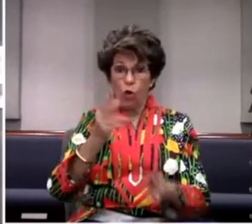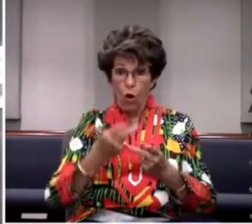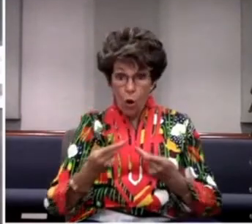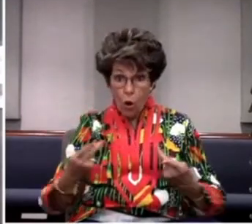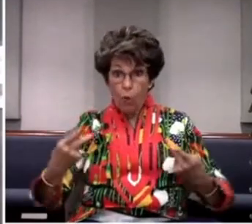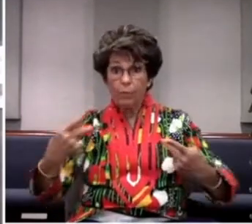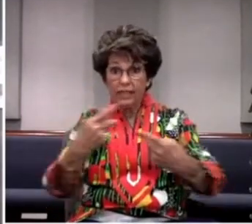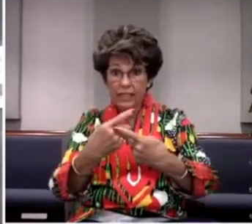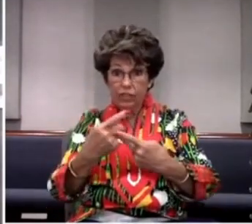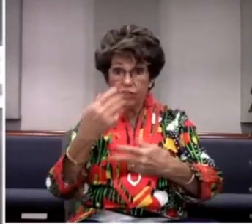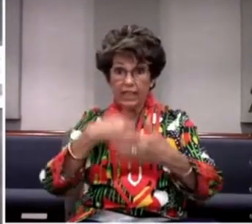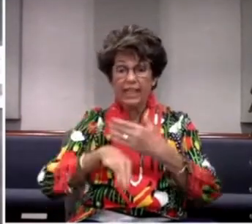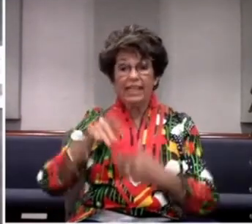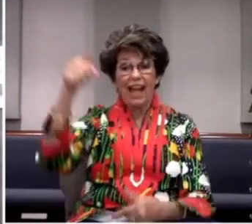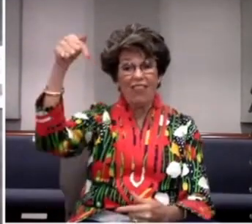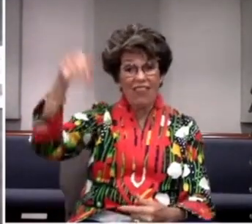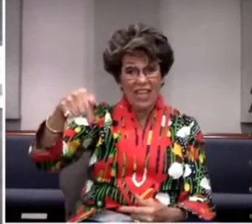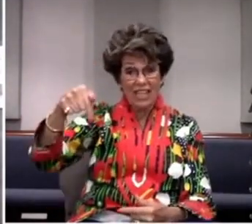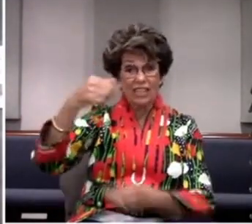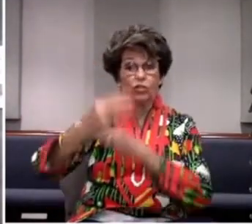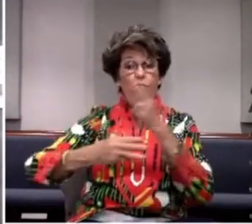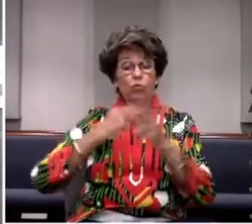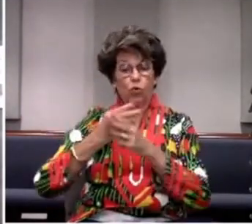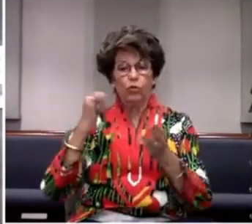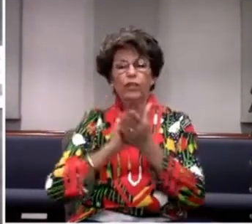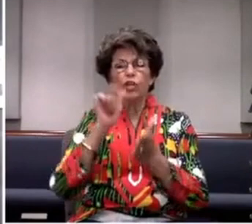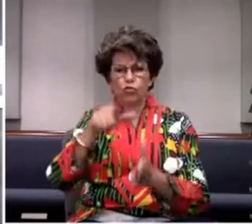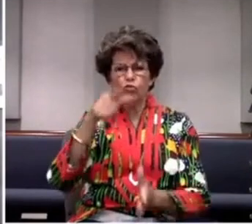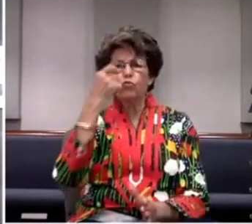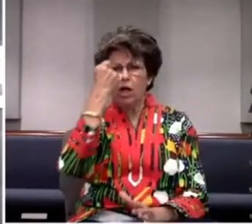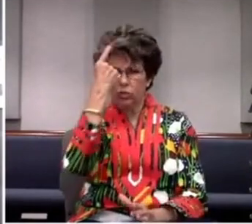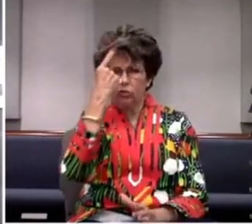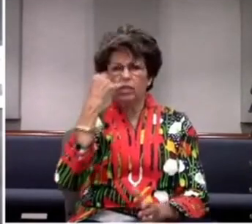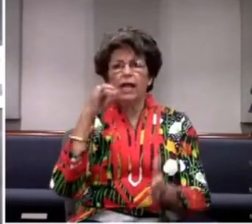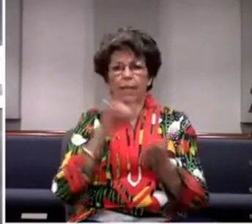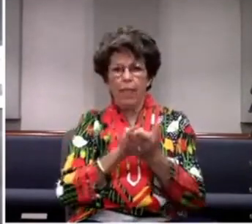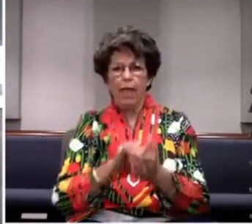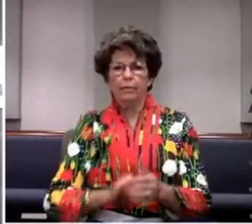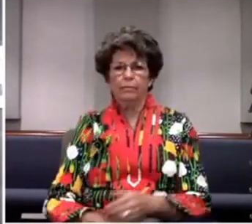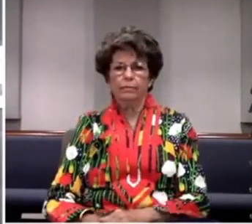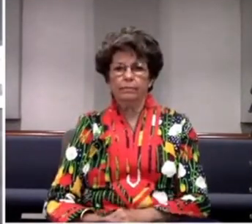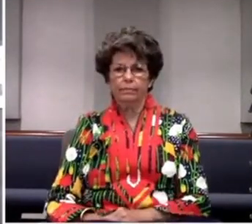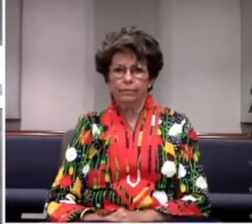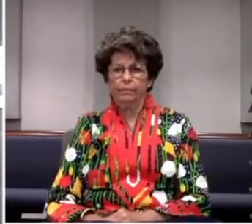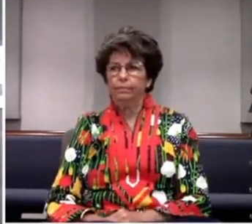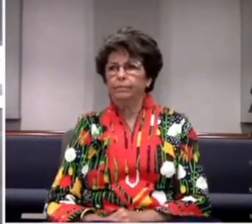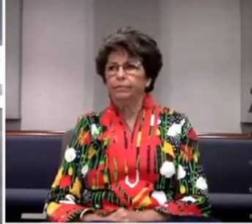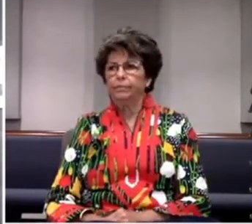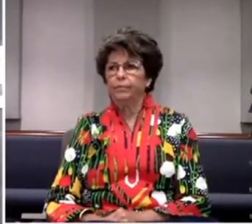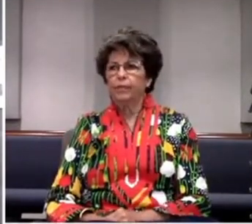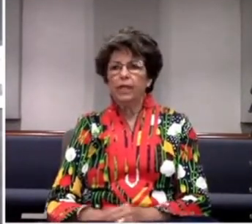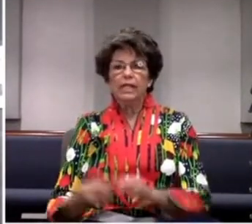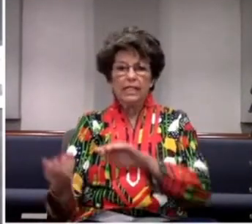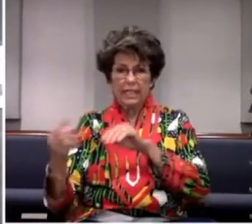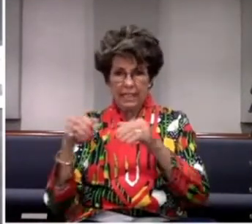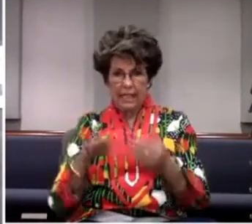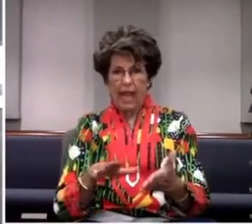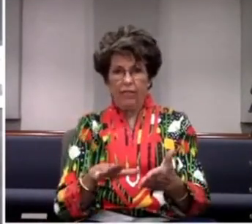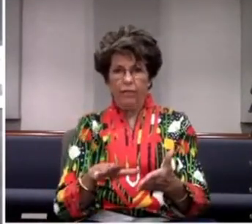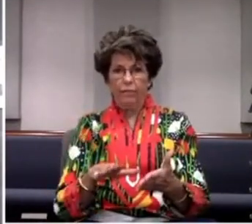in this world, that you understand death and how it came into the